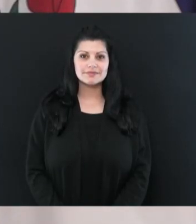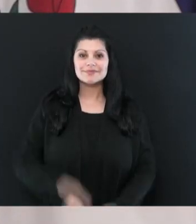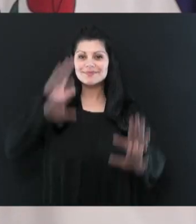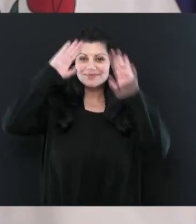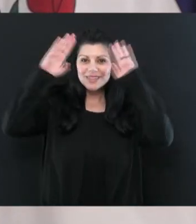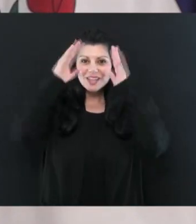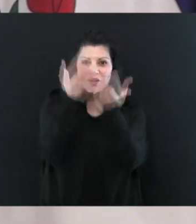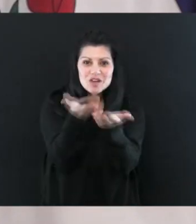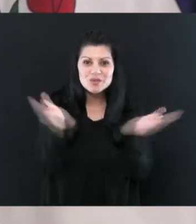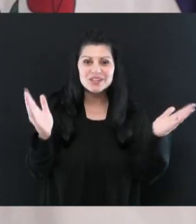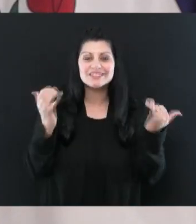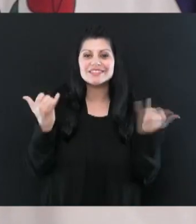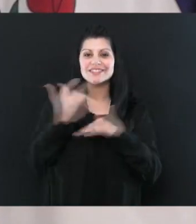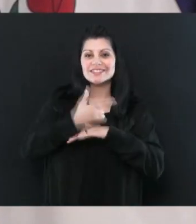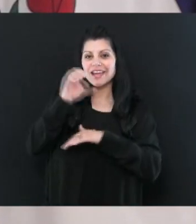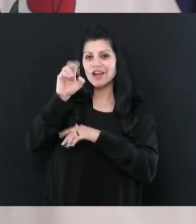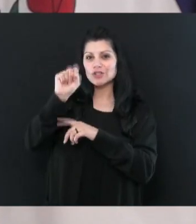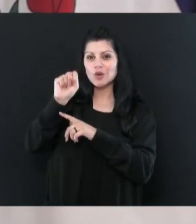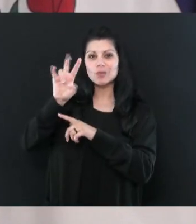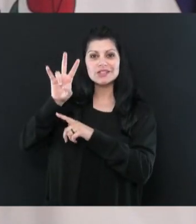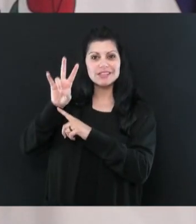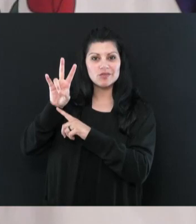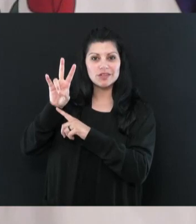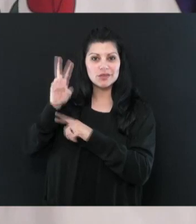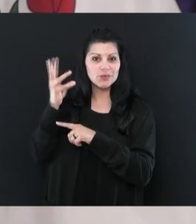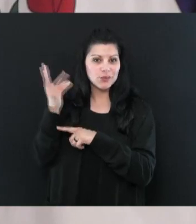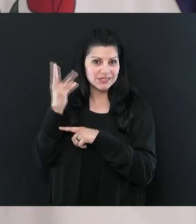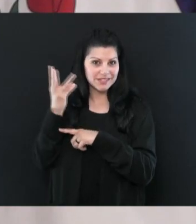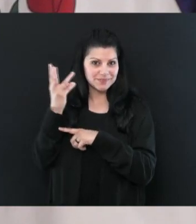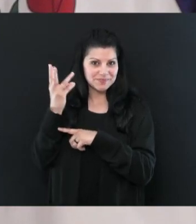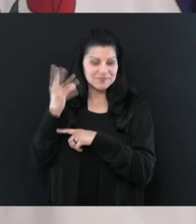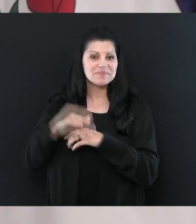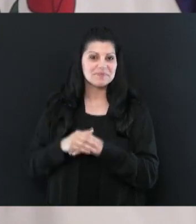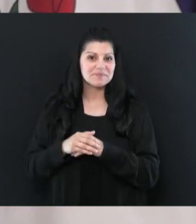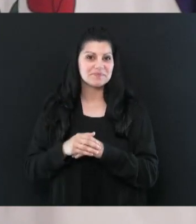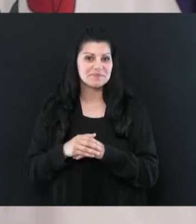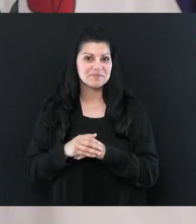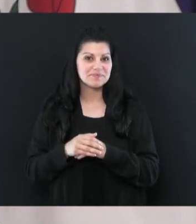Hello, everyone. It's October the 7th on Wednesday.